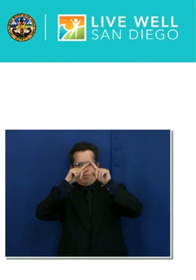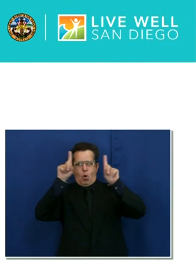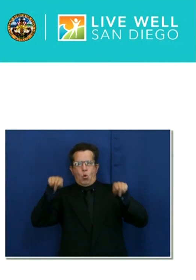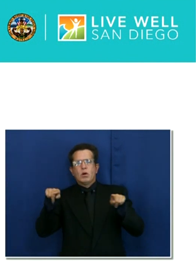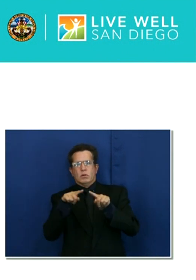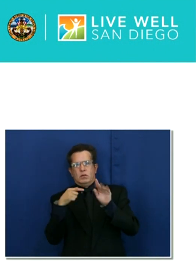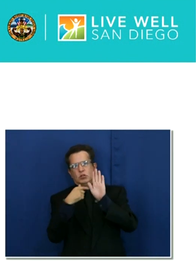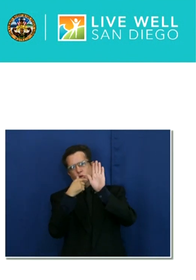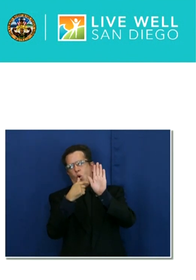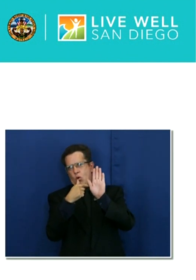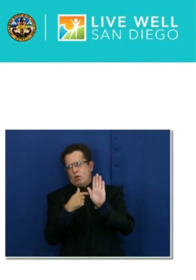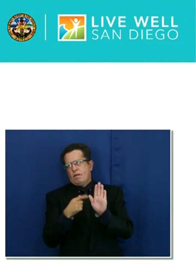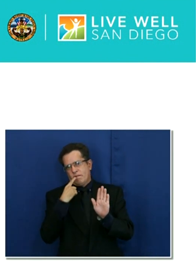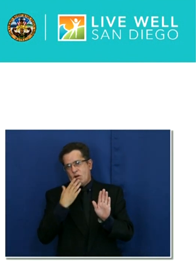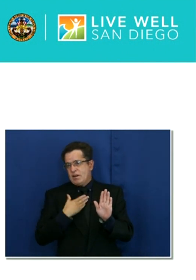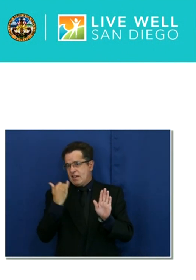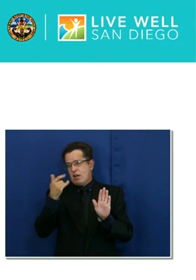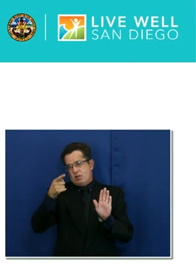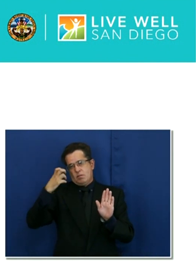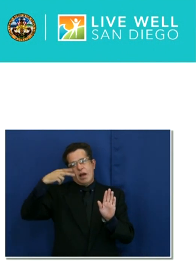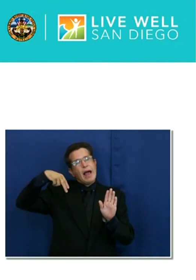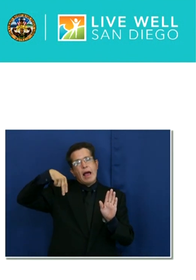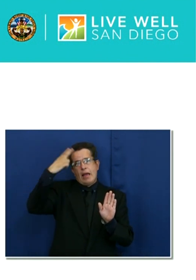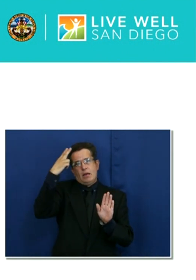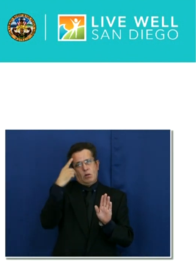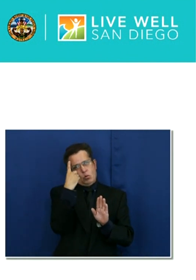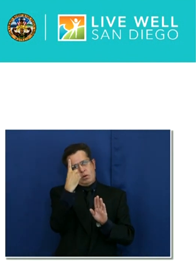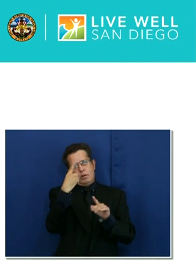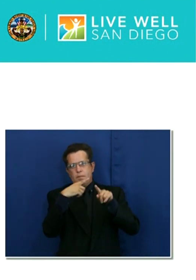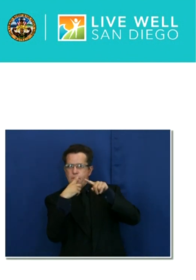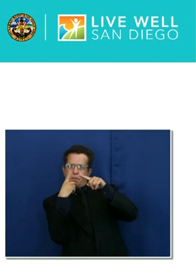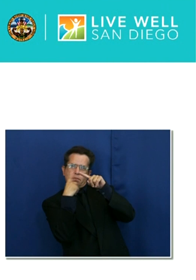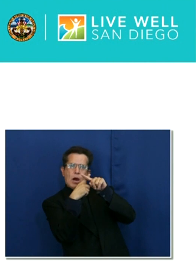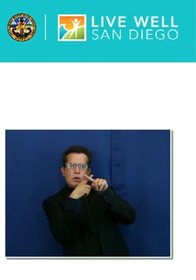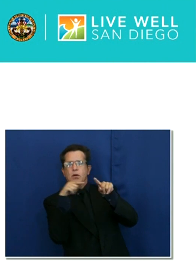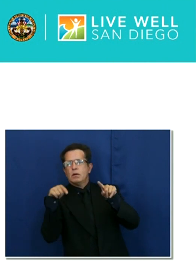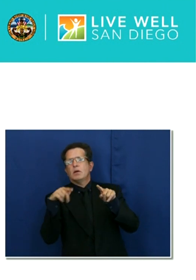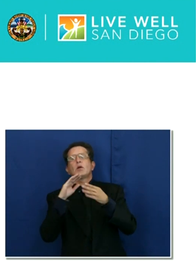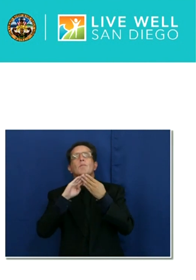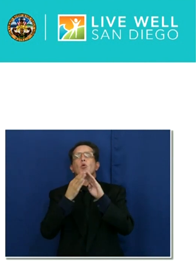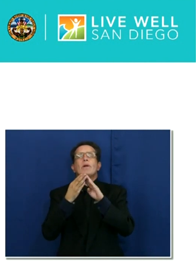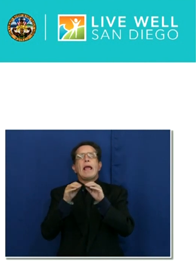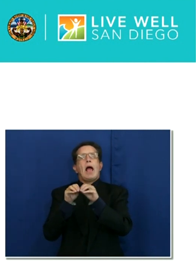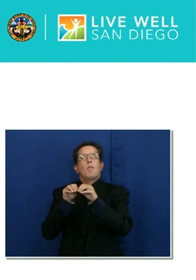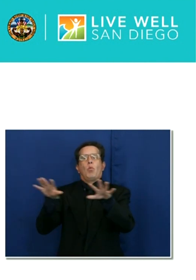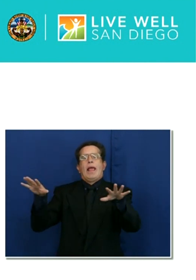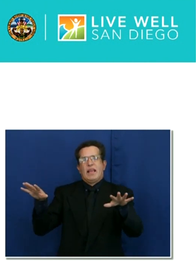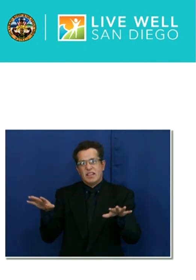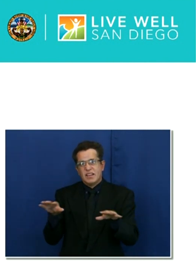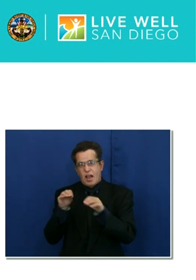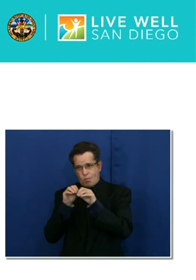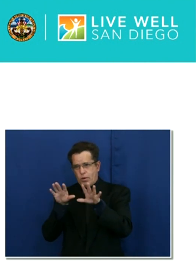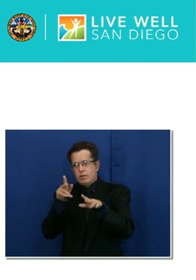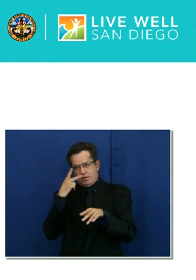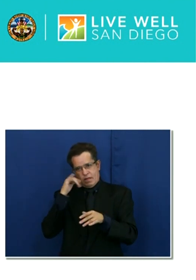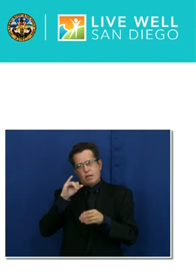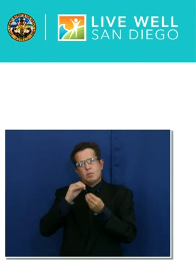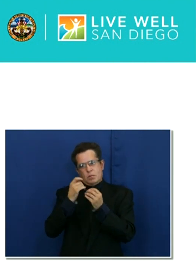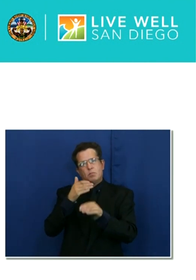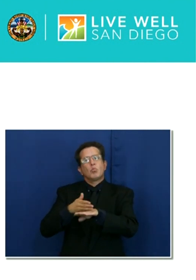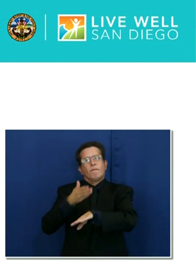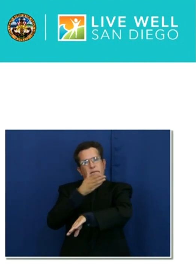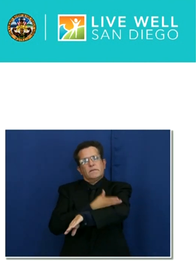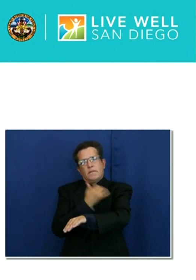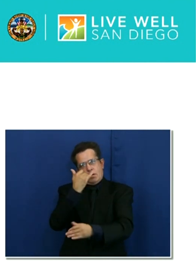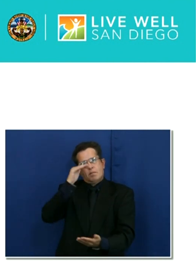only item that's abnormal, the only metric is community outbreaks, and as you can see, that number is decreasing.